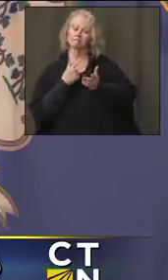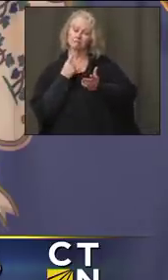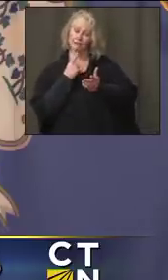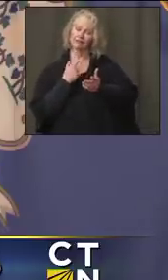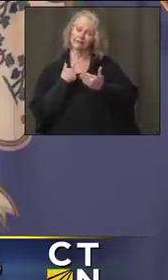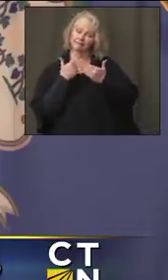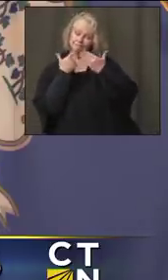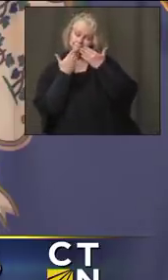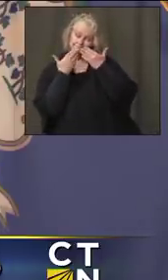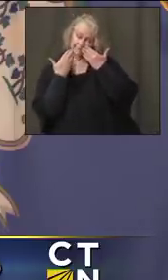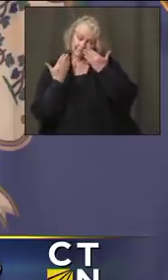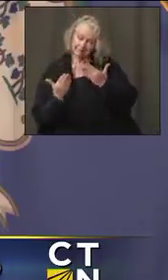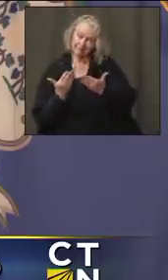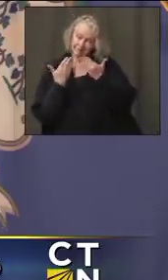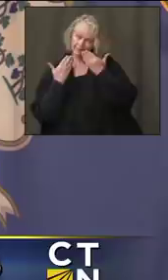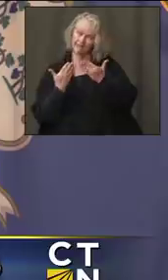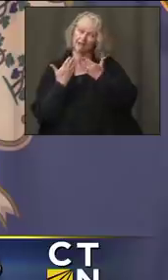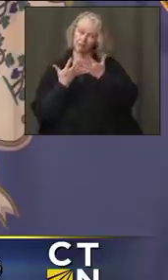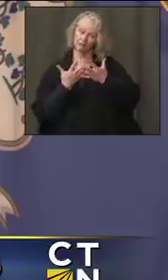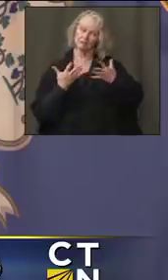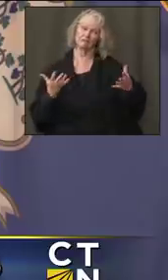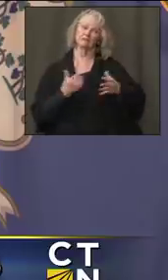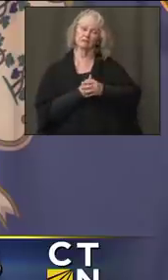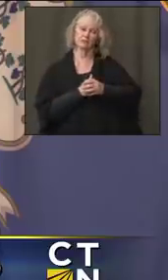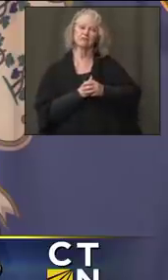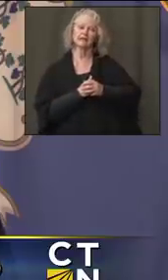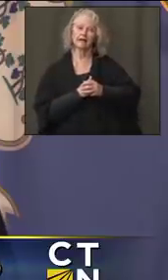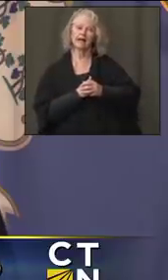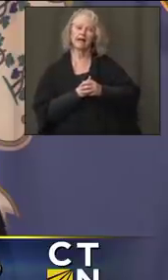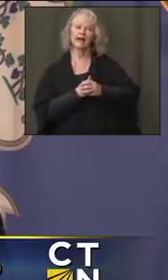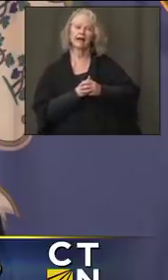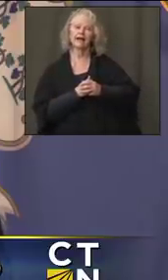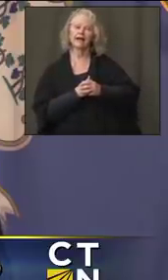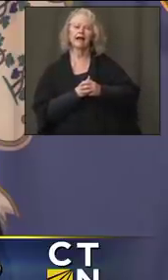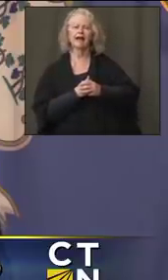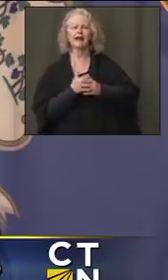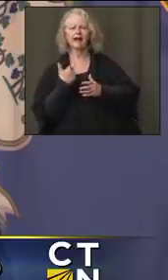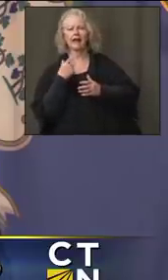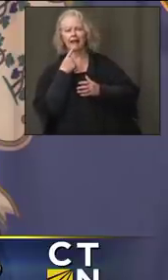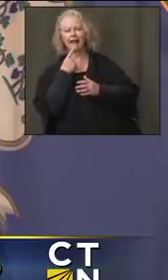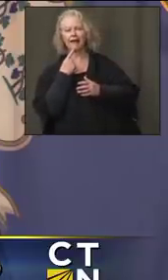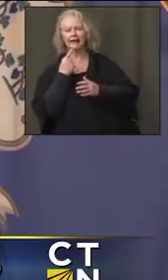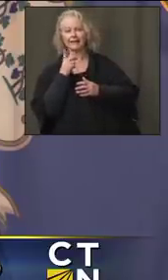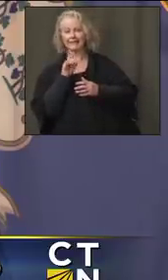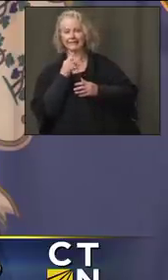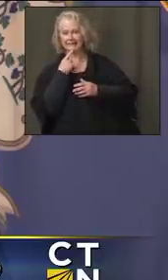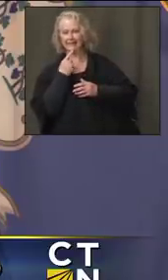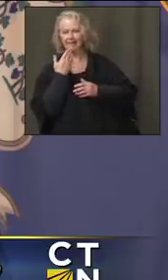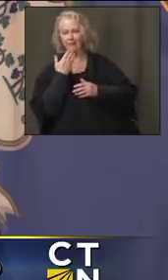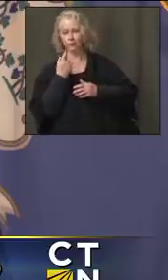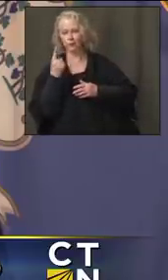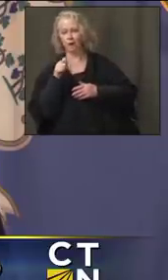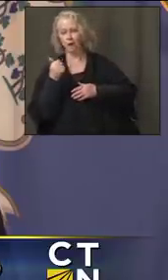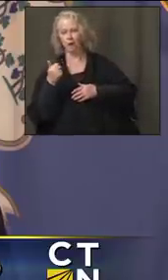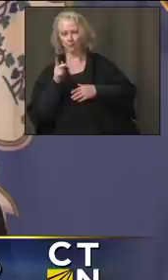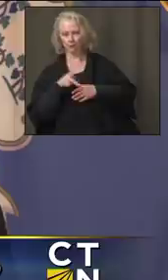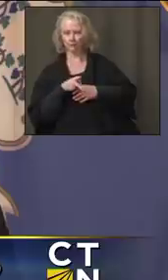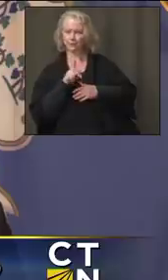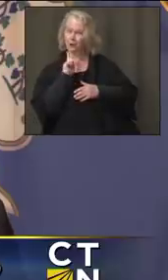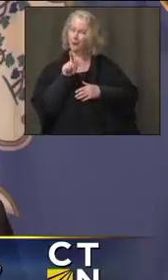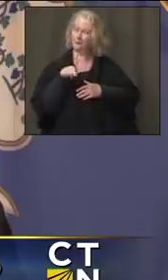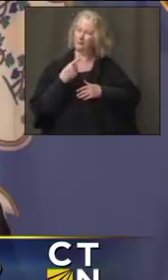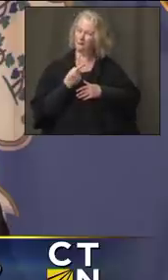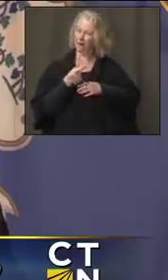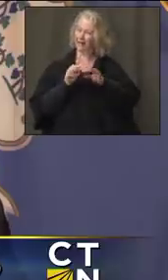I cannot thank each and every one of you enough. And I thank somebody else today. This is not only